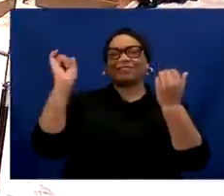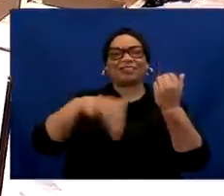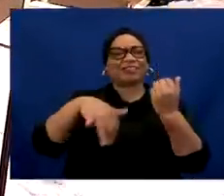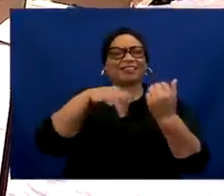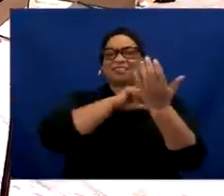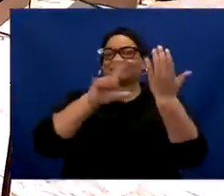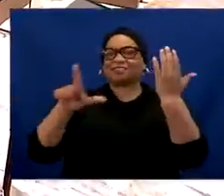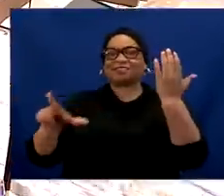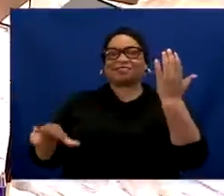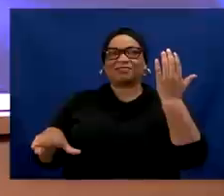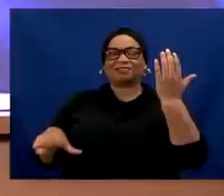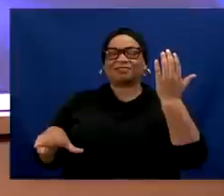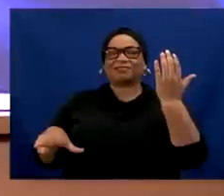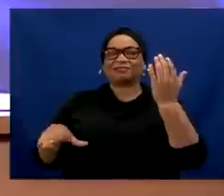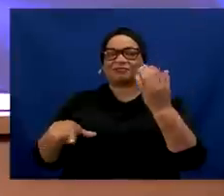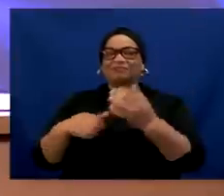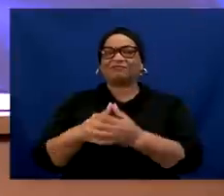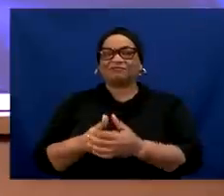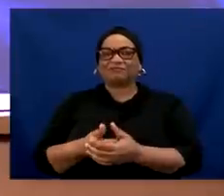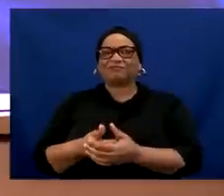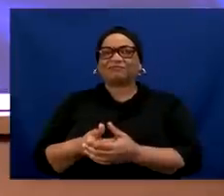Yes,